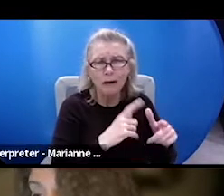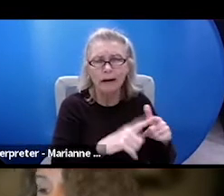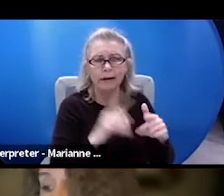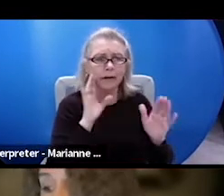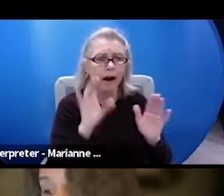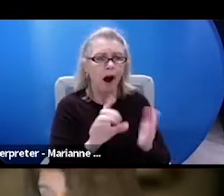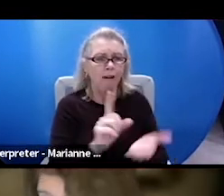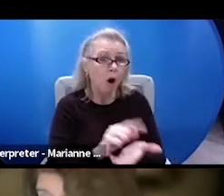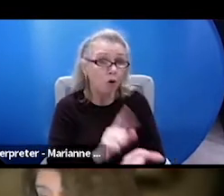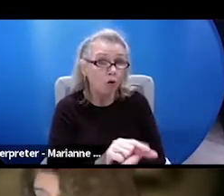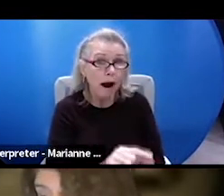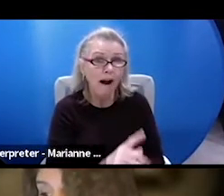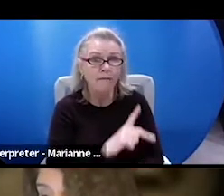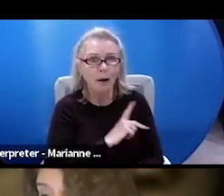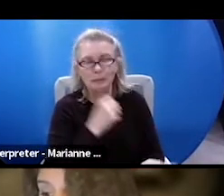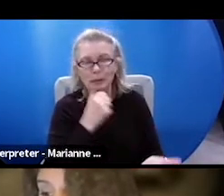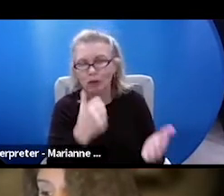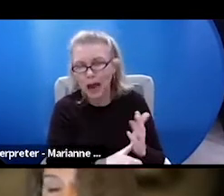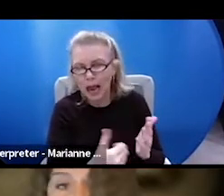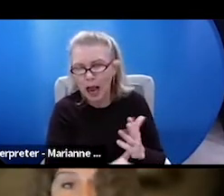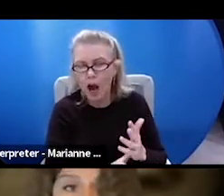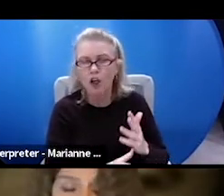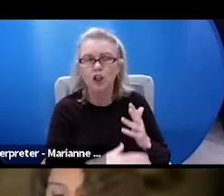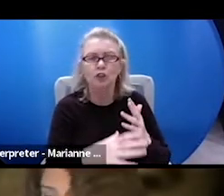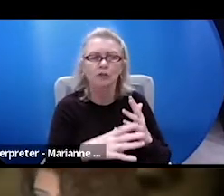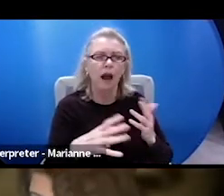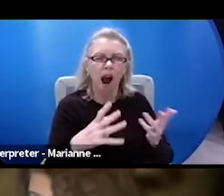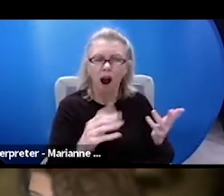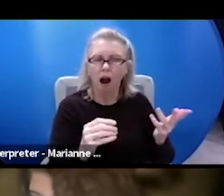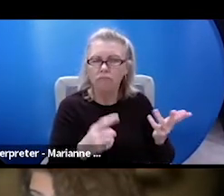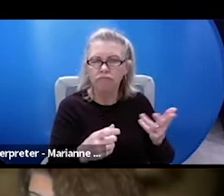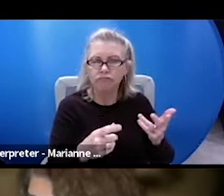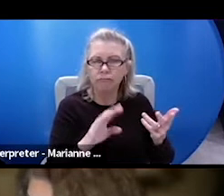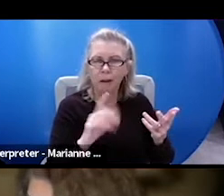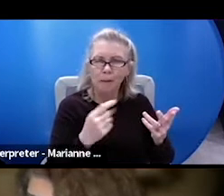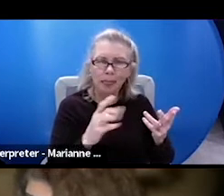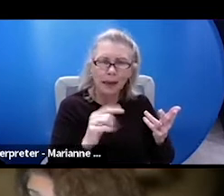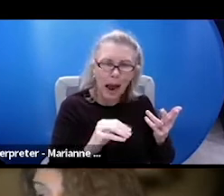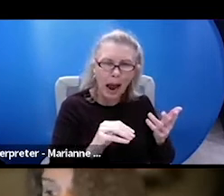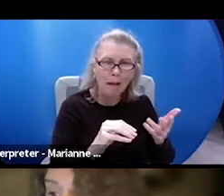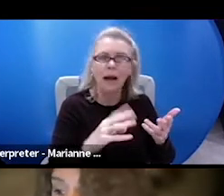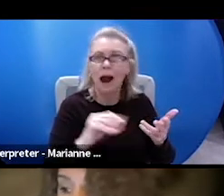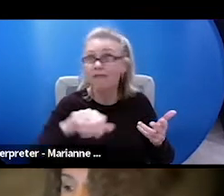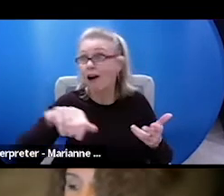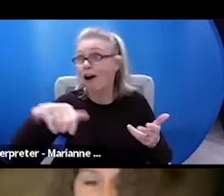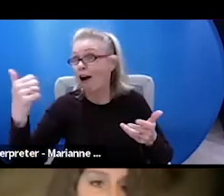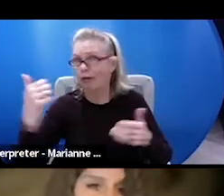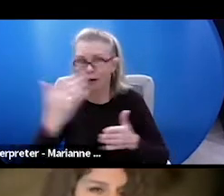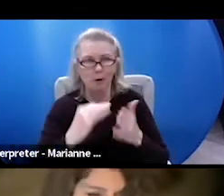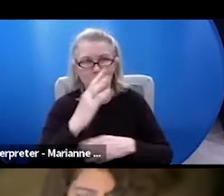letters exchanged between Bethlehem and those various points in the globe, dating from